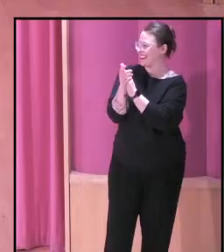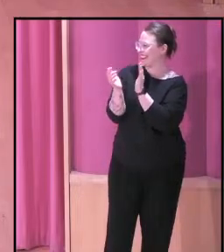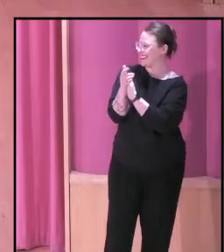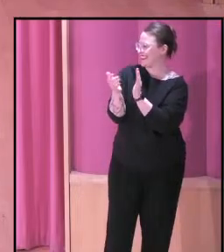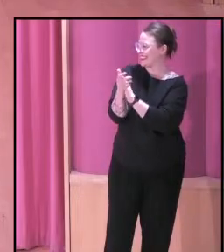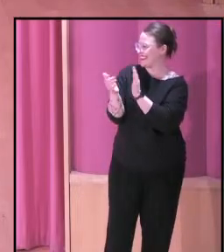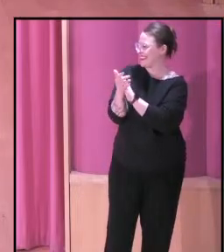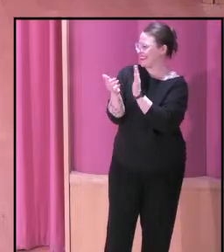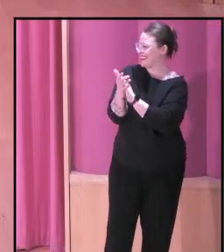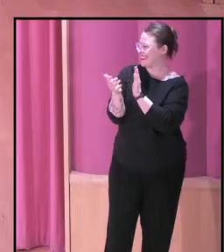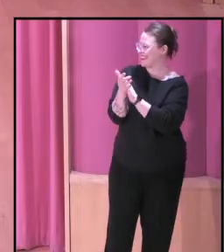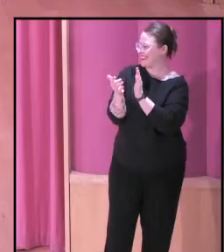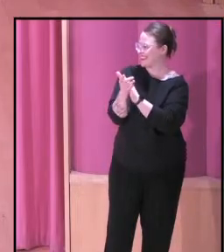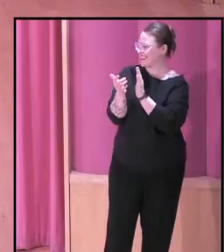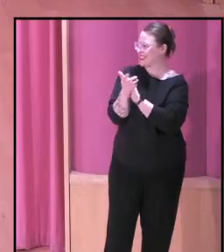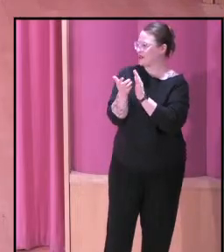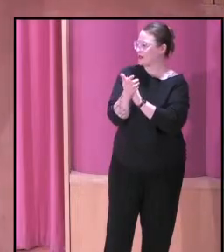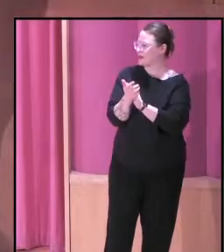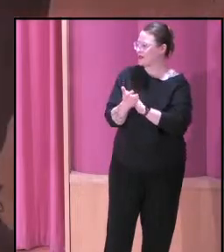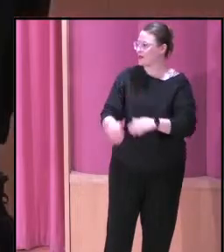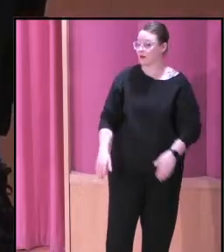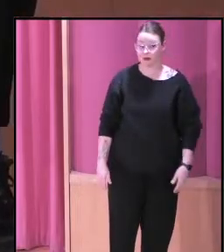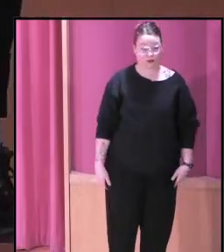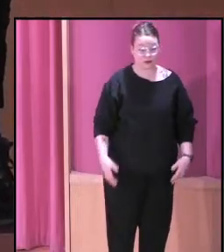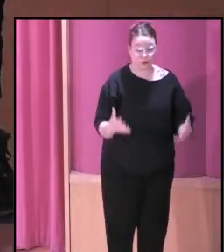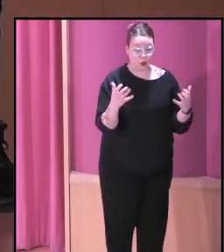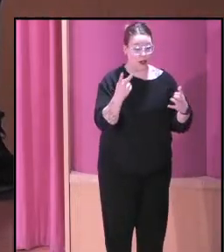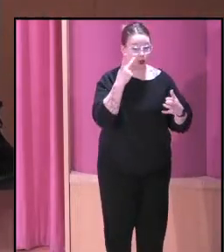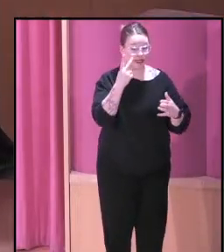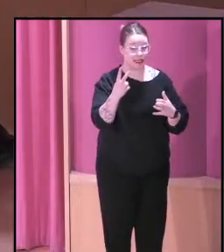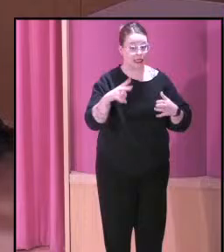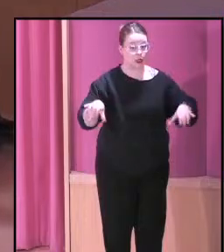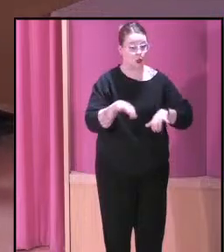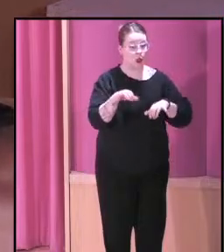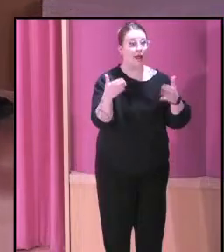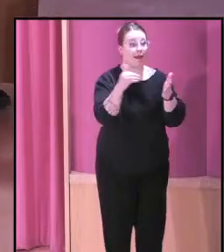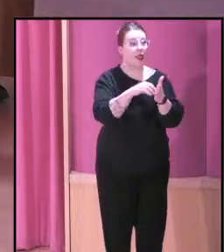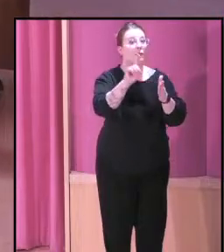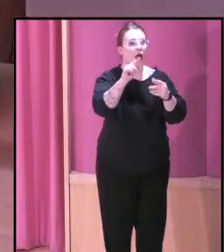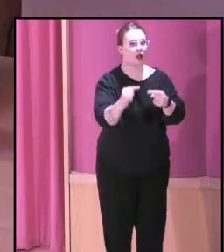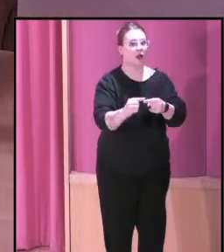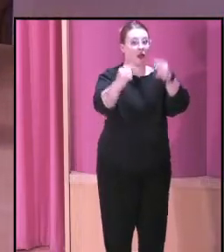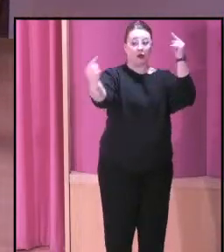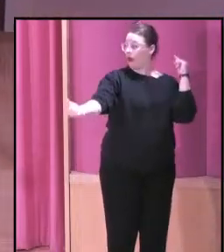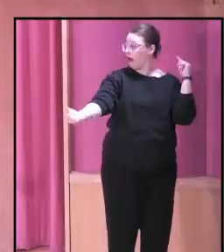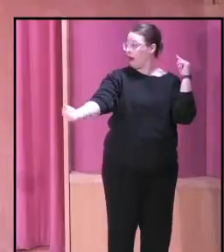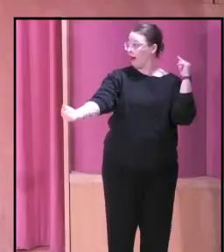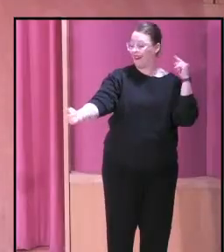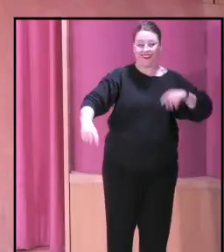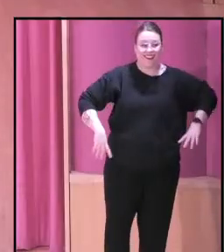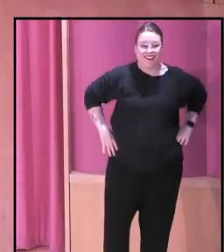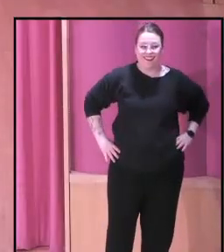Mm-hmm. Do you want to see that trick backwards? Yeah? Okay.